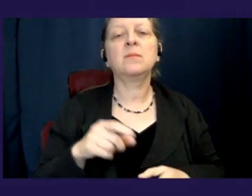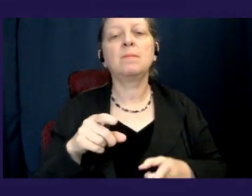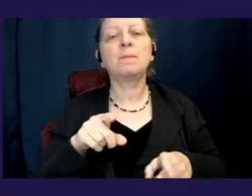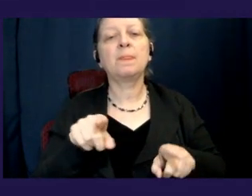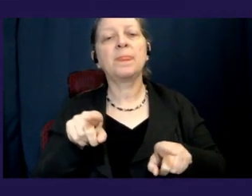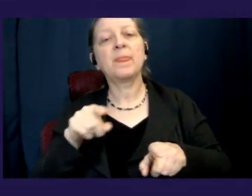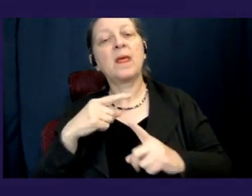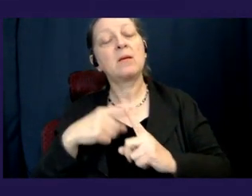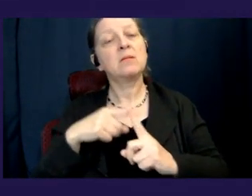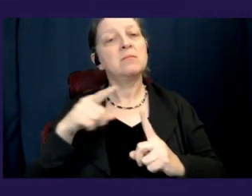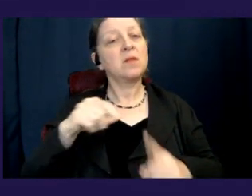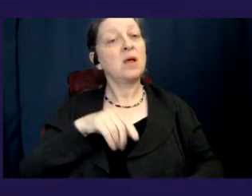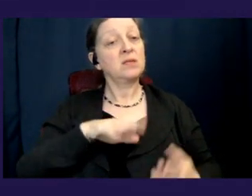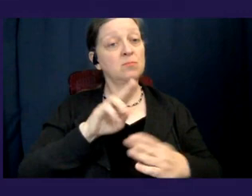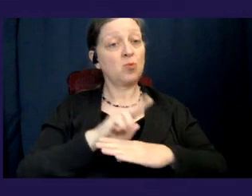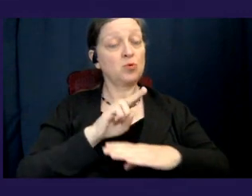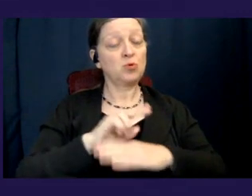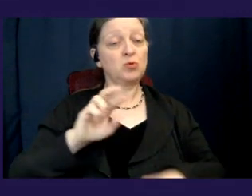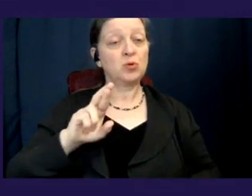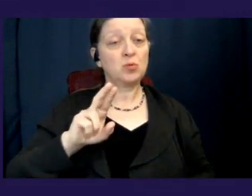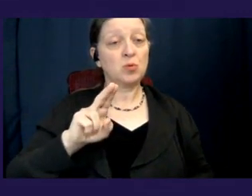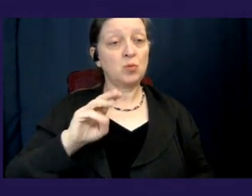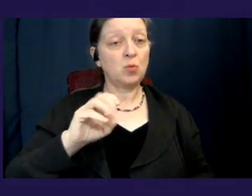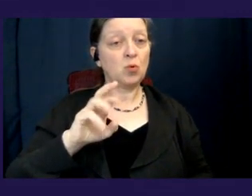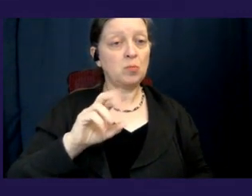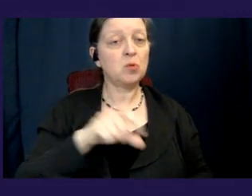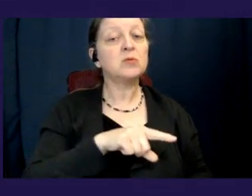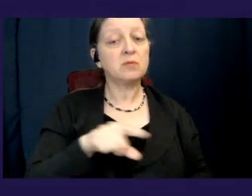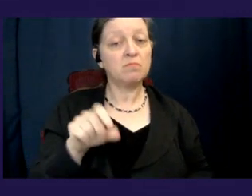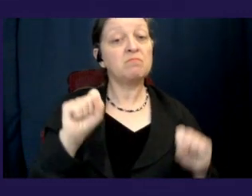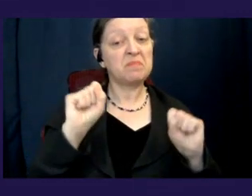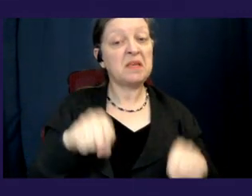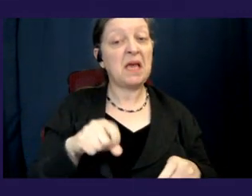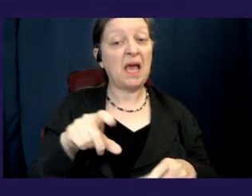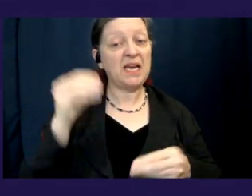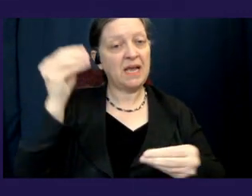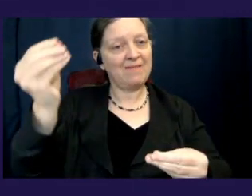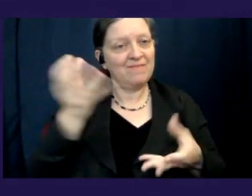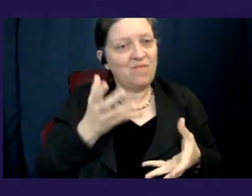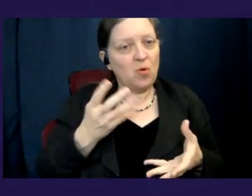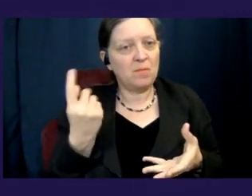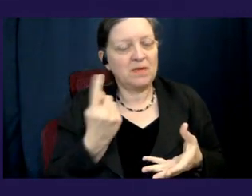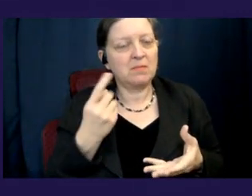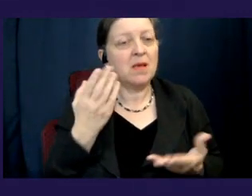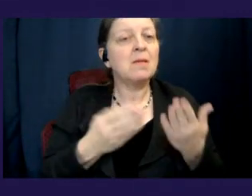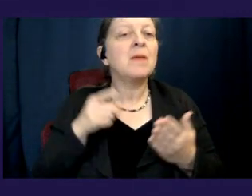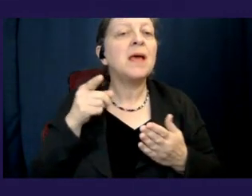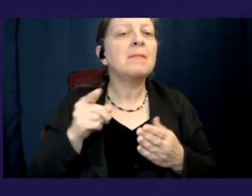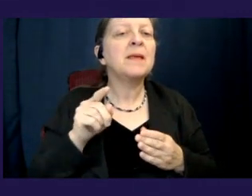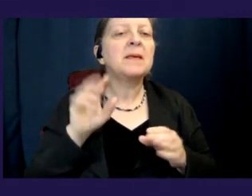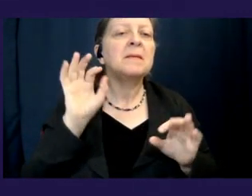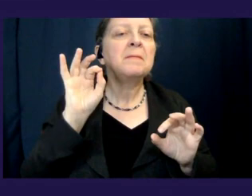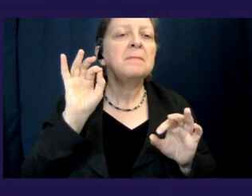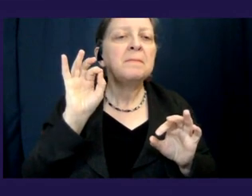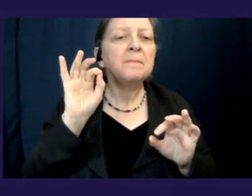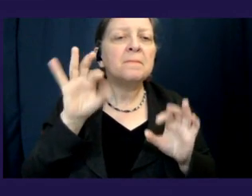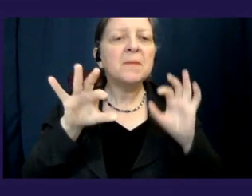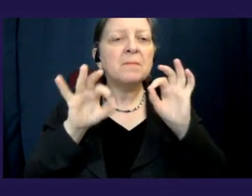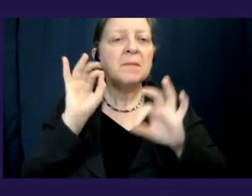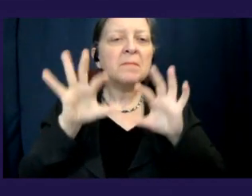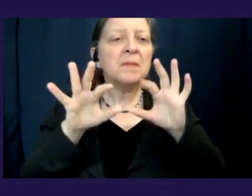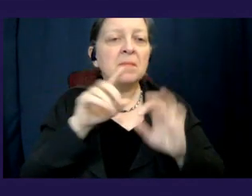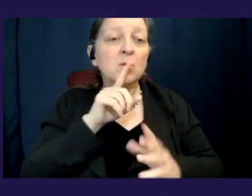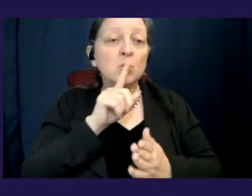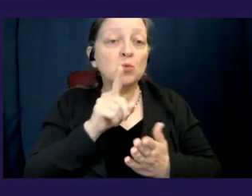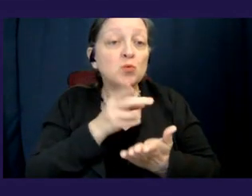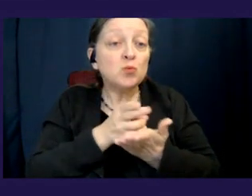rumors accepts that rumors can actually be informative. There's something we can learn from them. Maybe there are bits of truth that are within those rumors. At the very least, we can learn